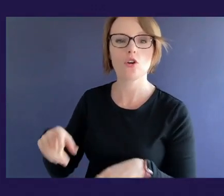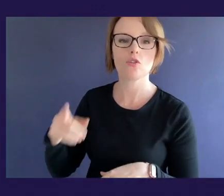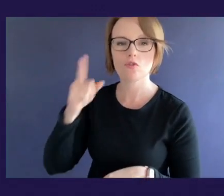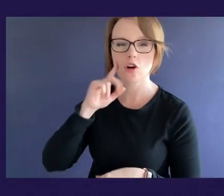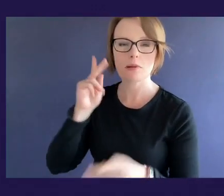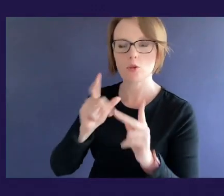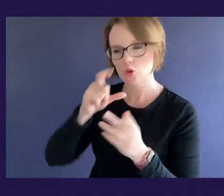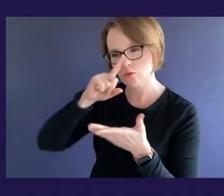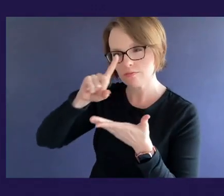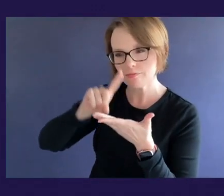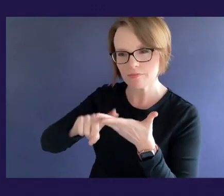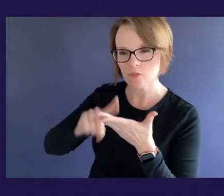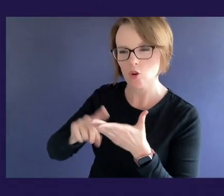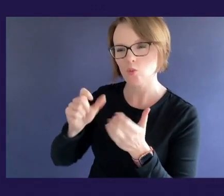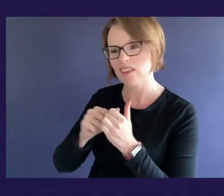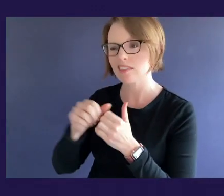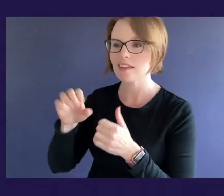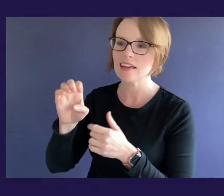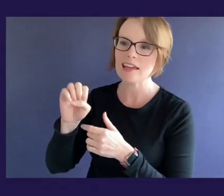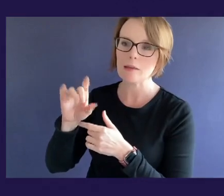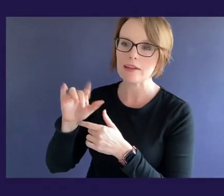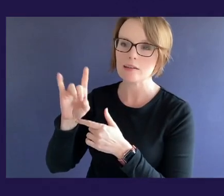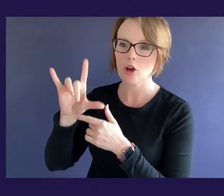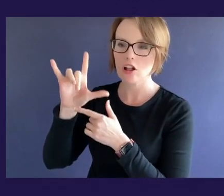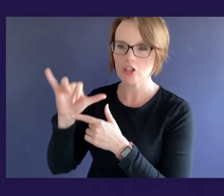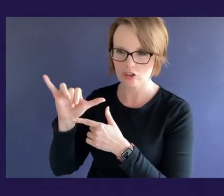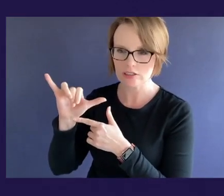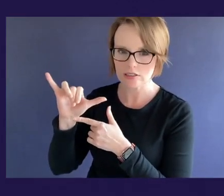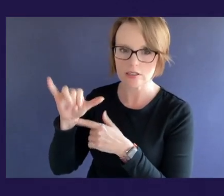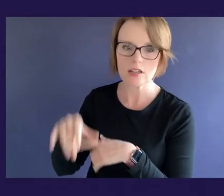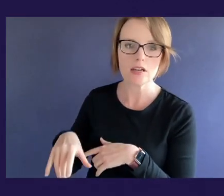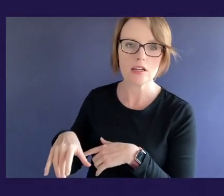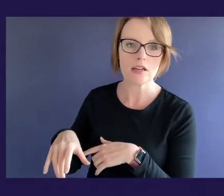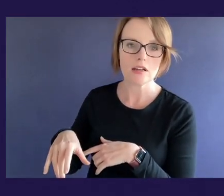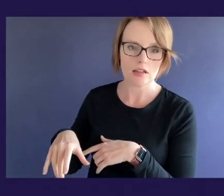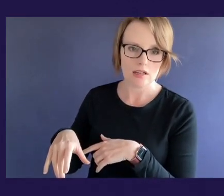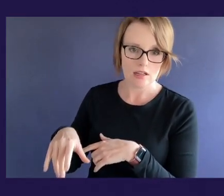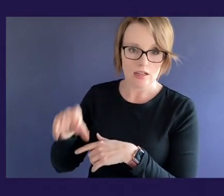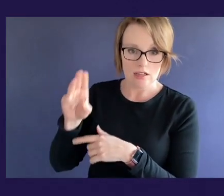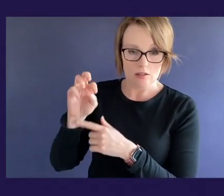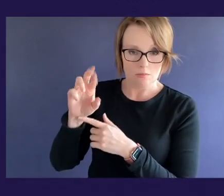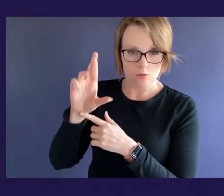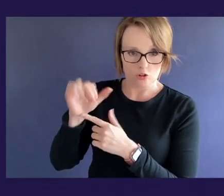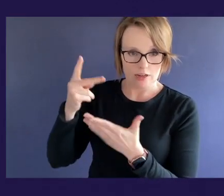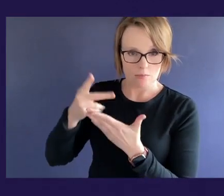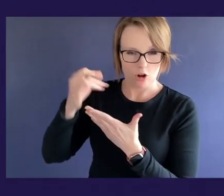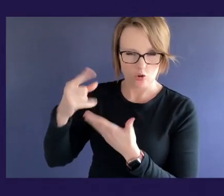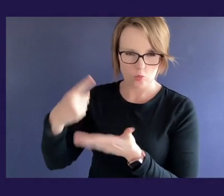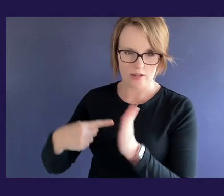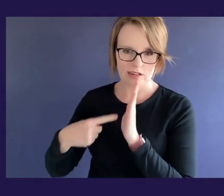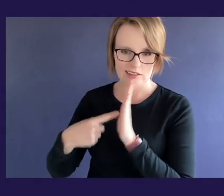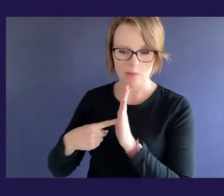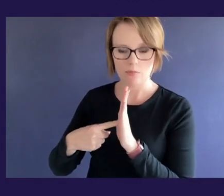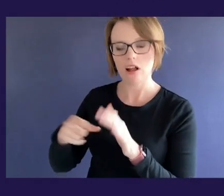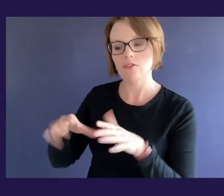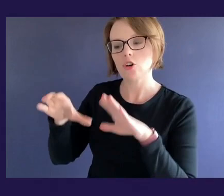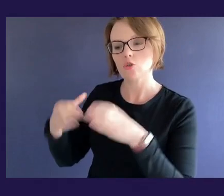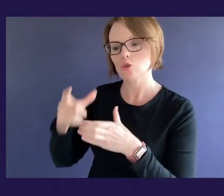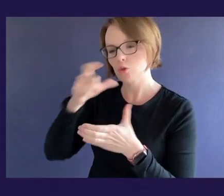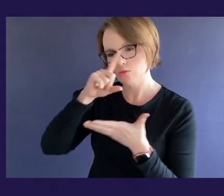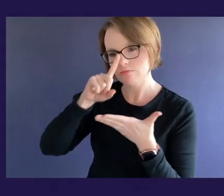So the Mercury Project is a funding mechanism for researchers that are doing research on mis and